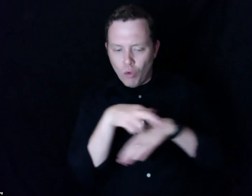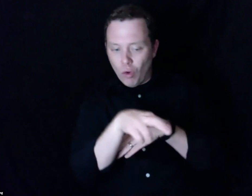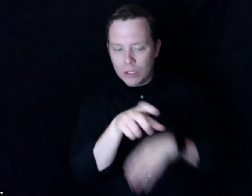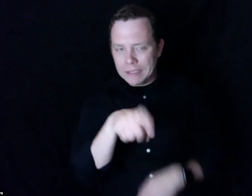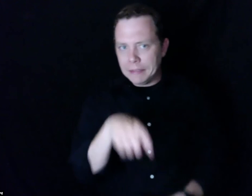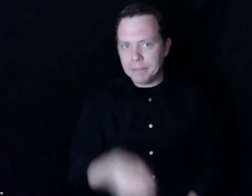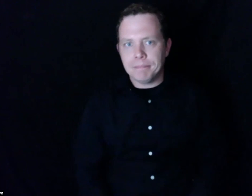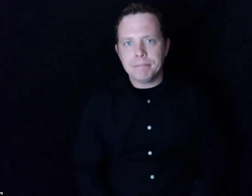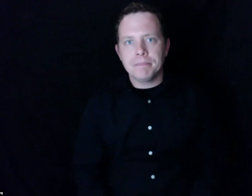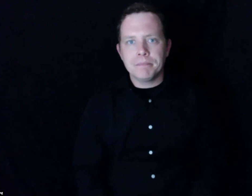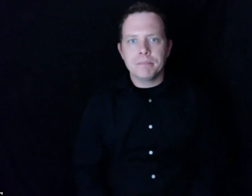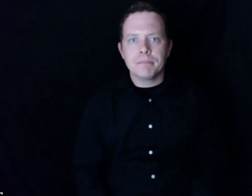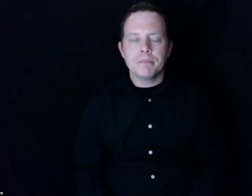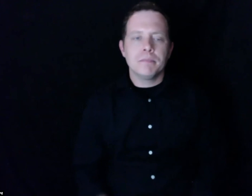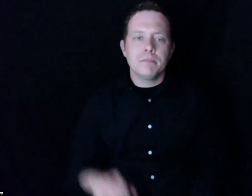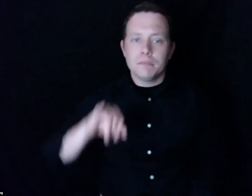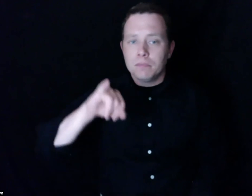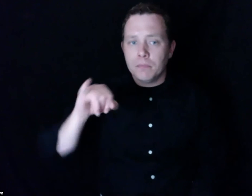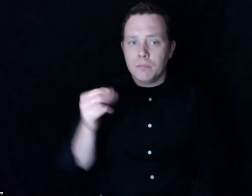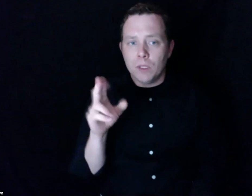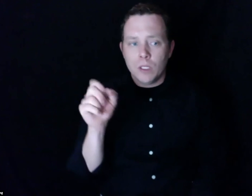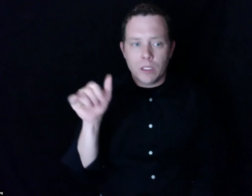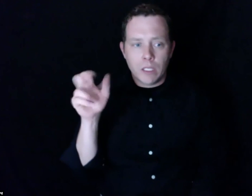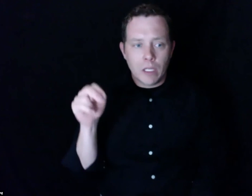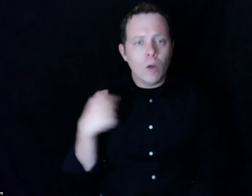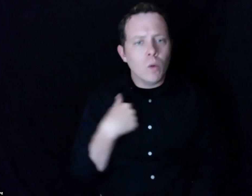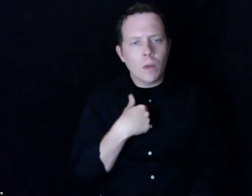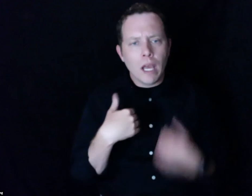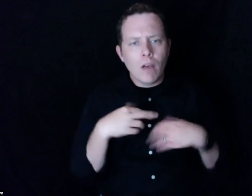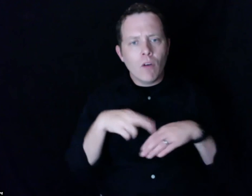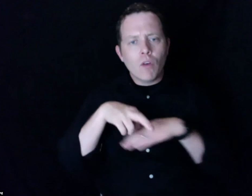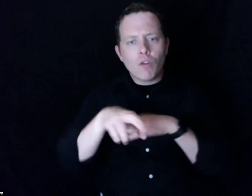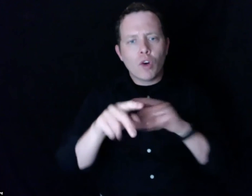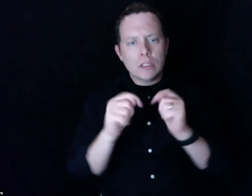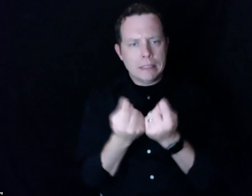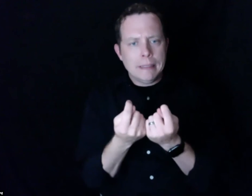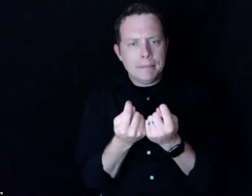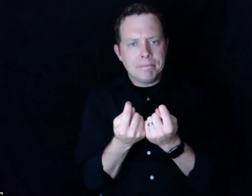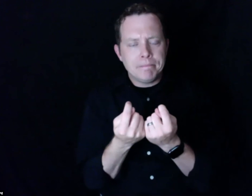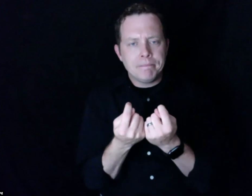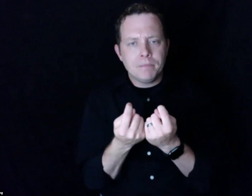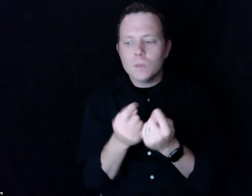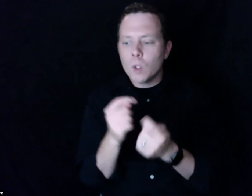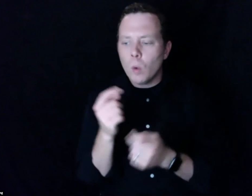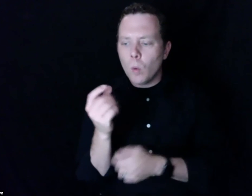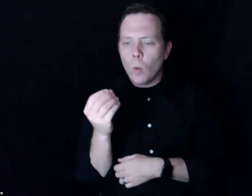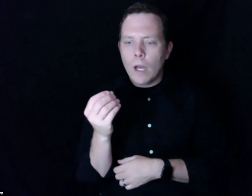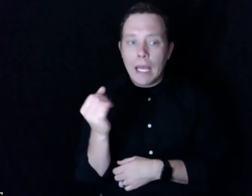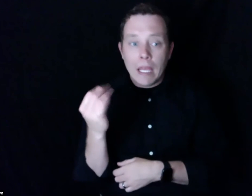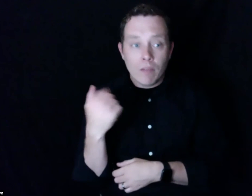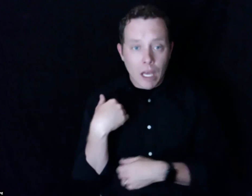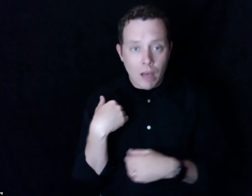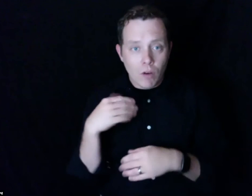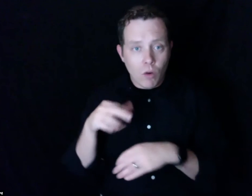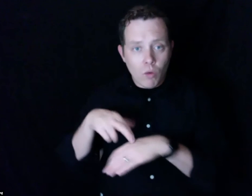So we have a referrals team at La Clinica. And so what happens when I place a referral, it goes into